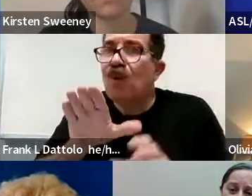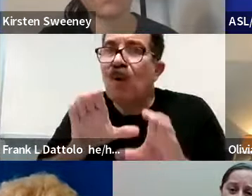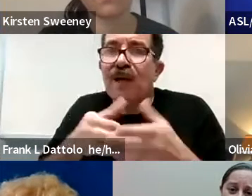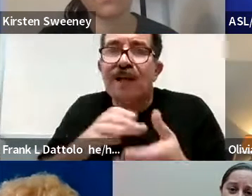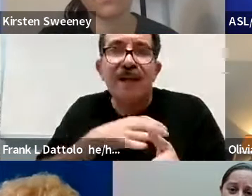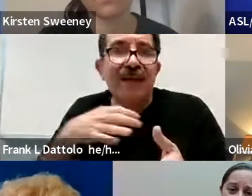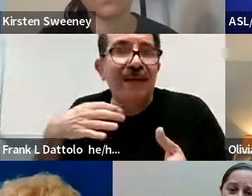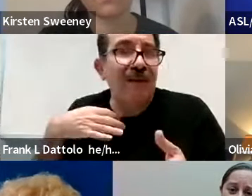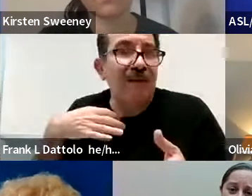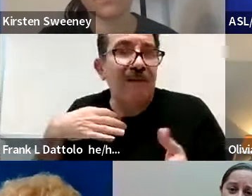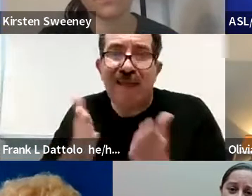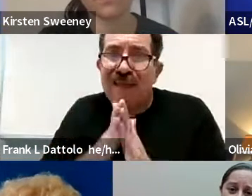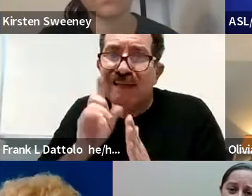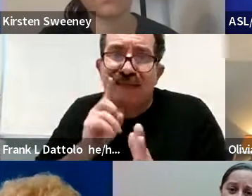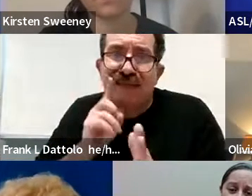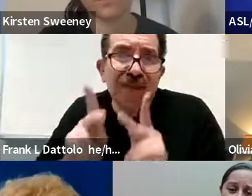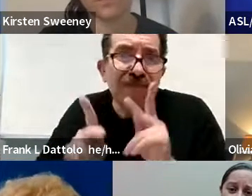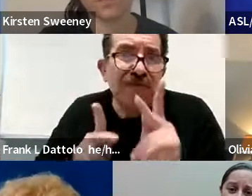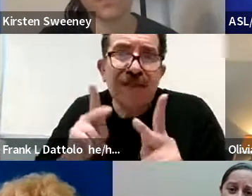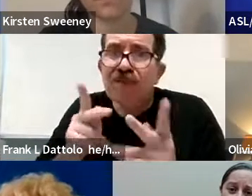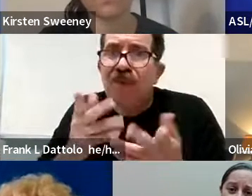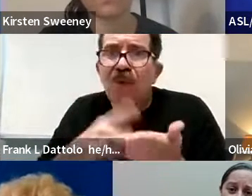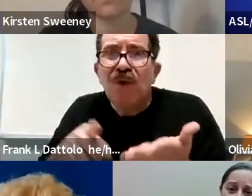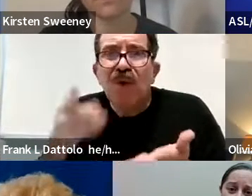Ask the people in the community.